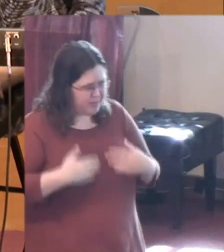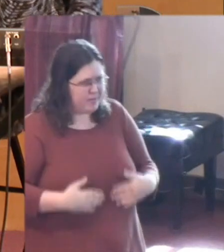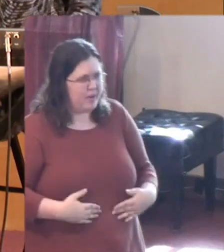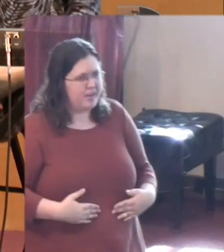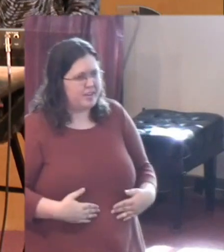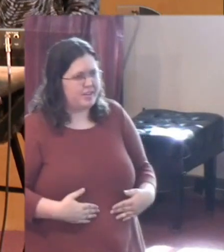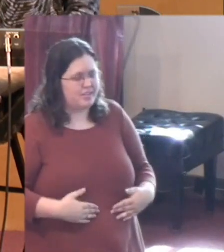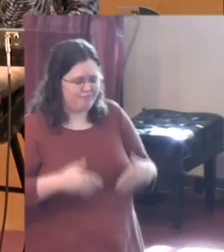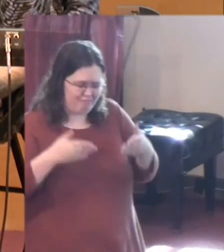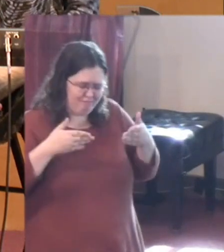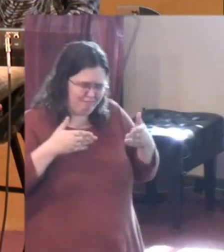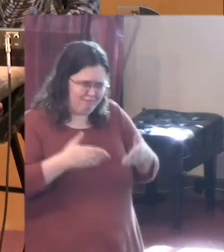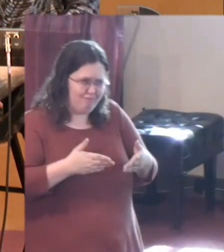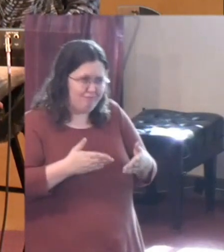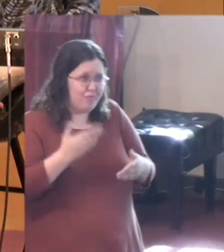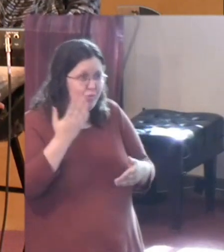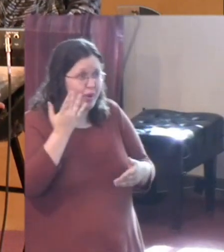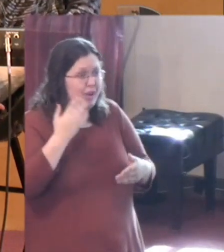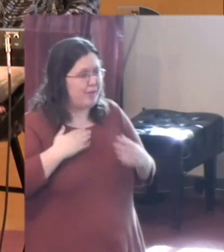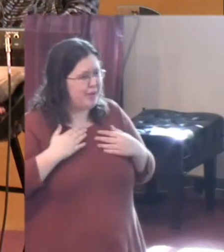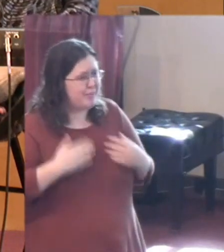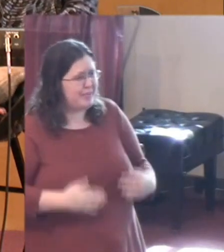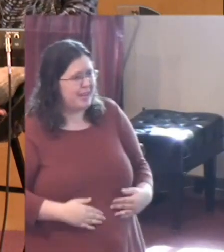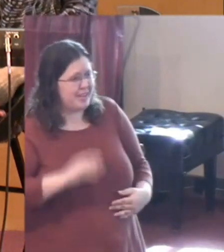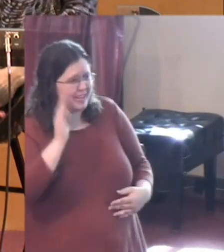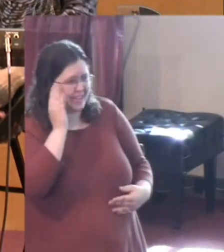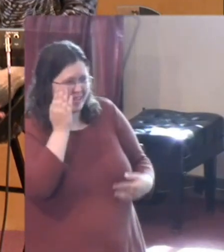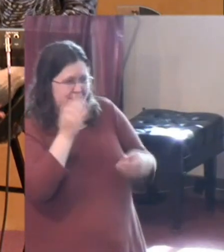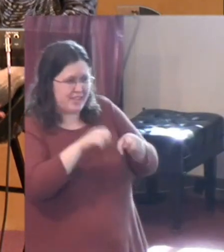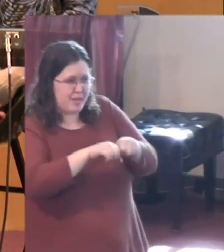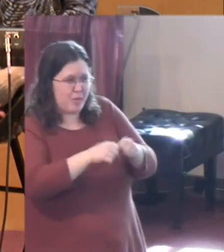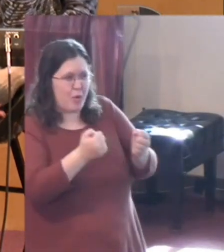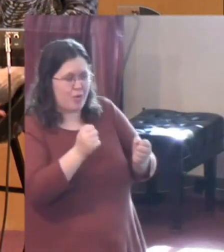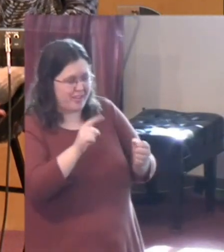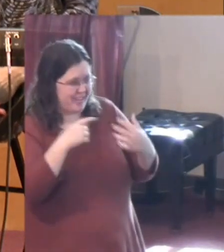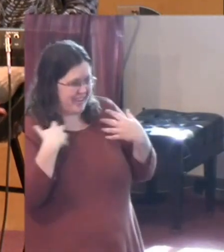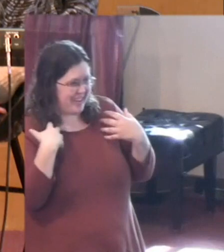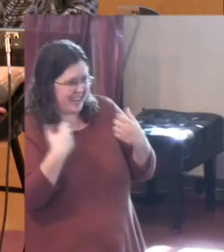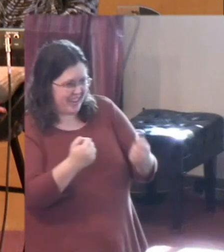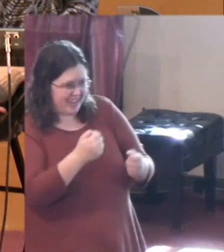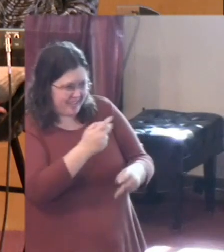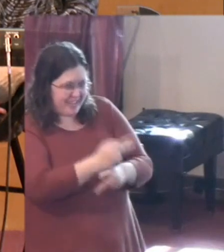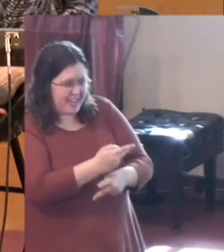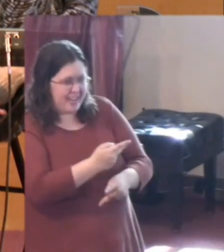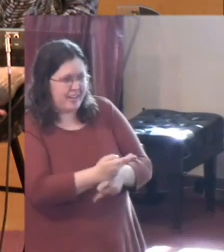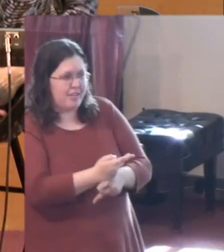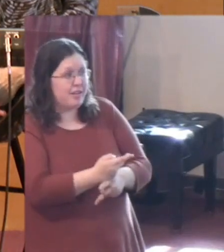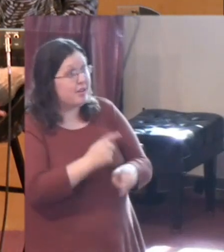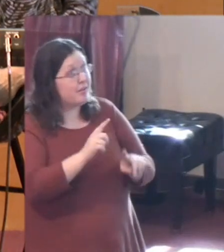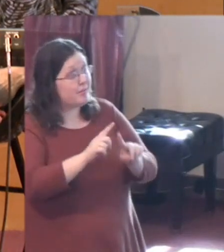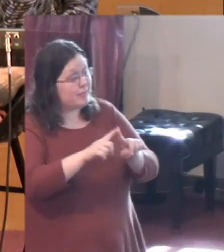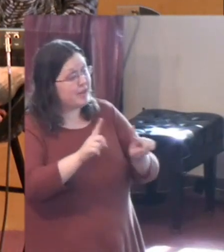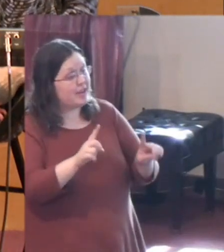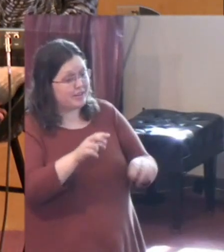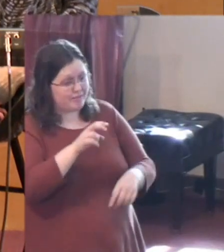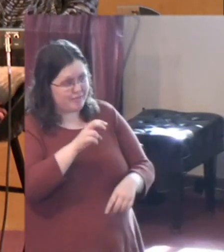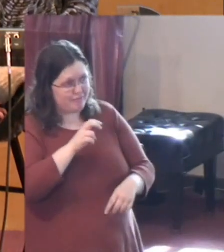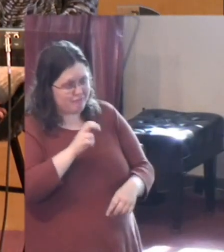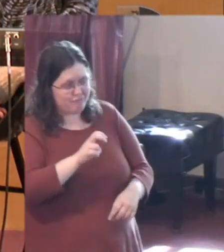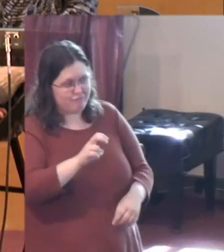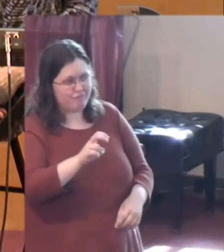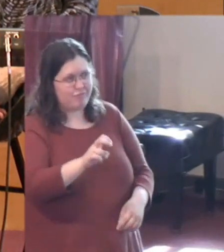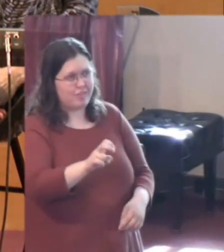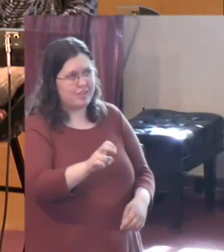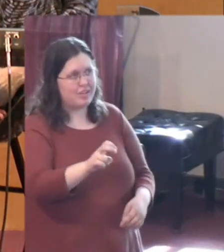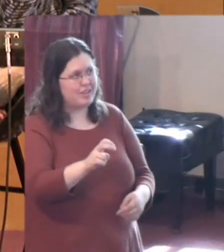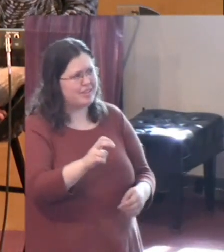because my body seemed broken and it needed healing. But along the way, the